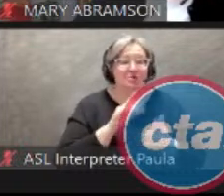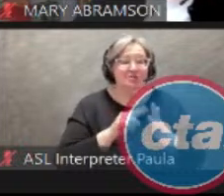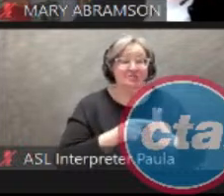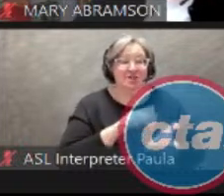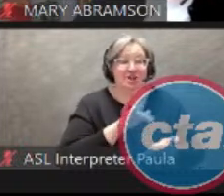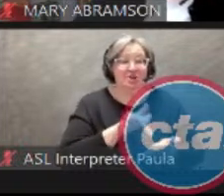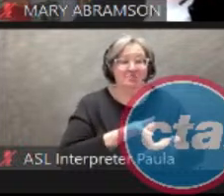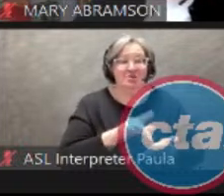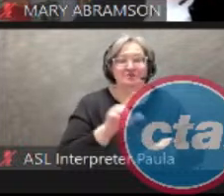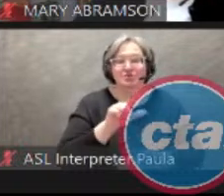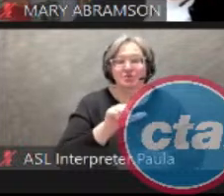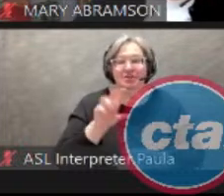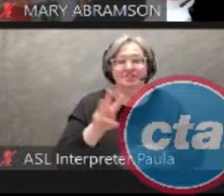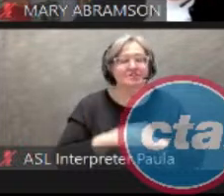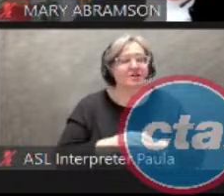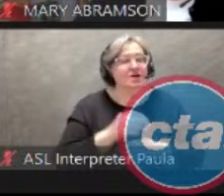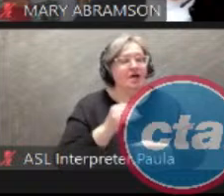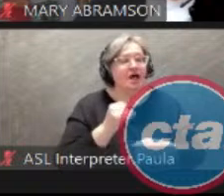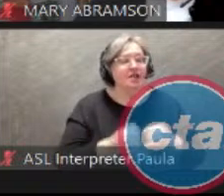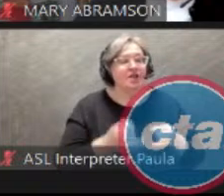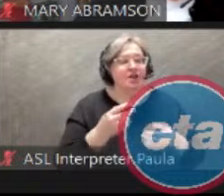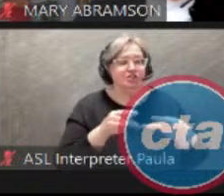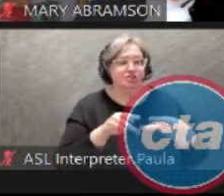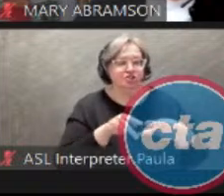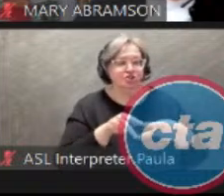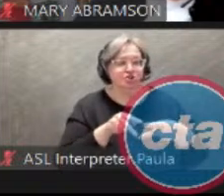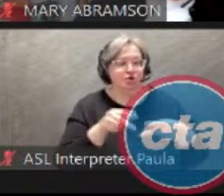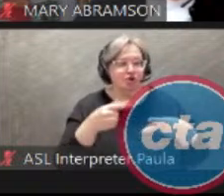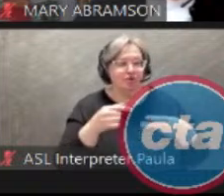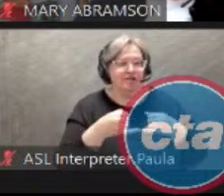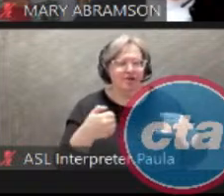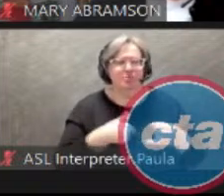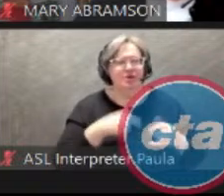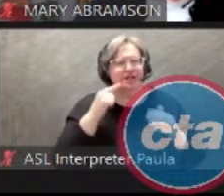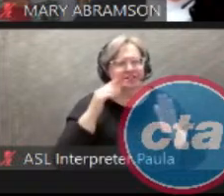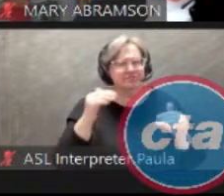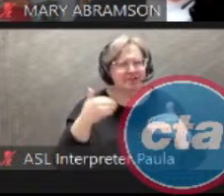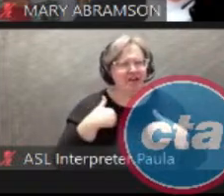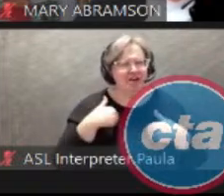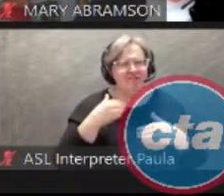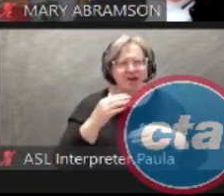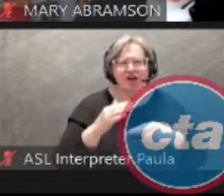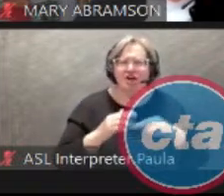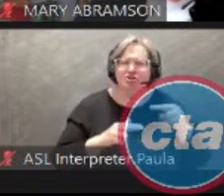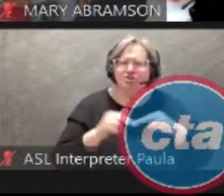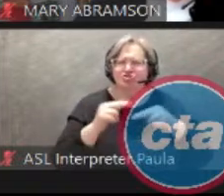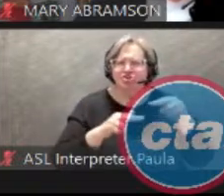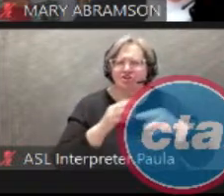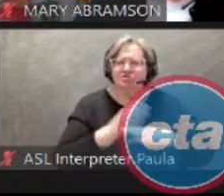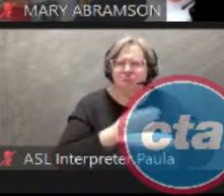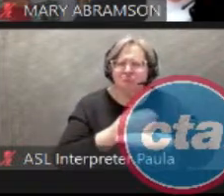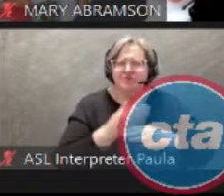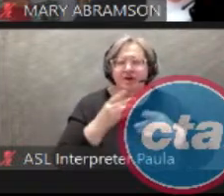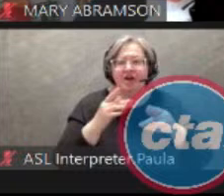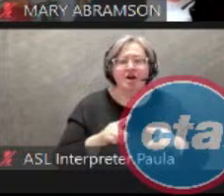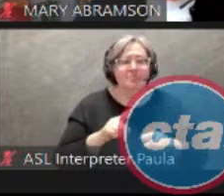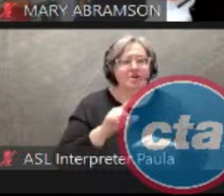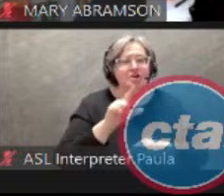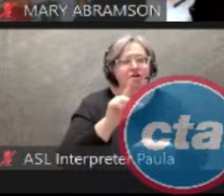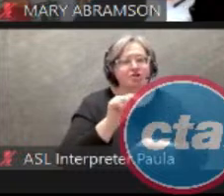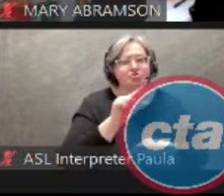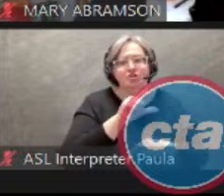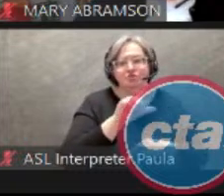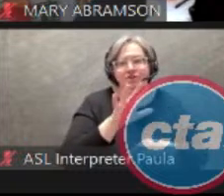2026. And the last 2 Green Line stations, we're expecting to have construction starting late 2025, go through middle